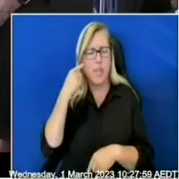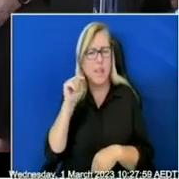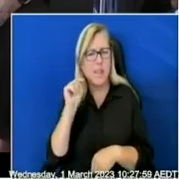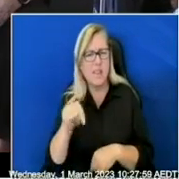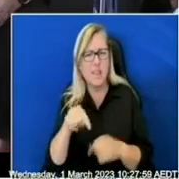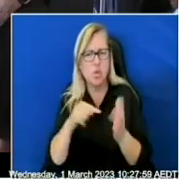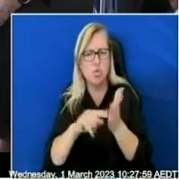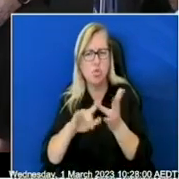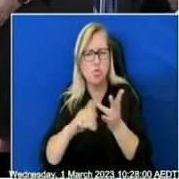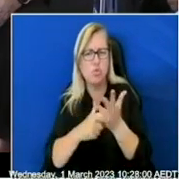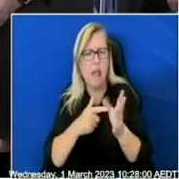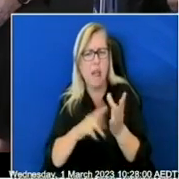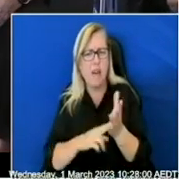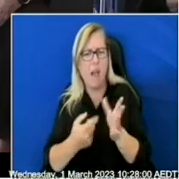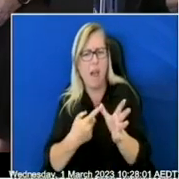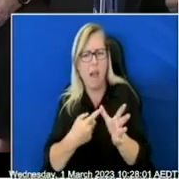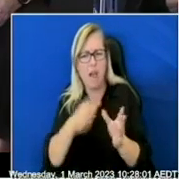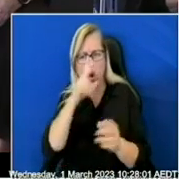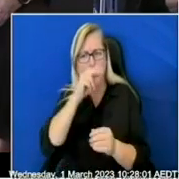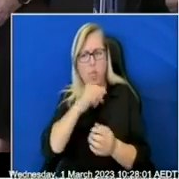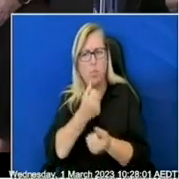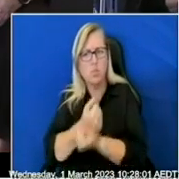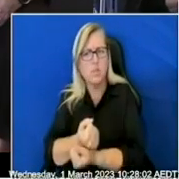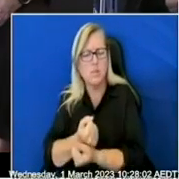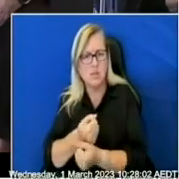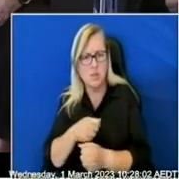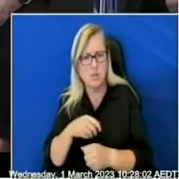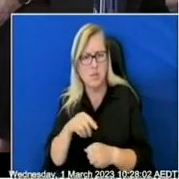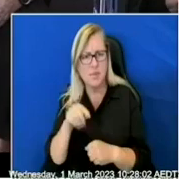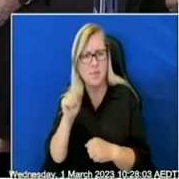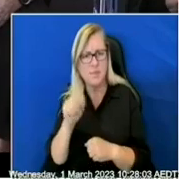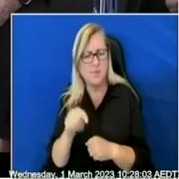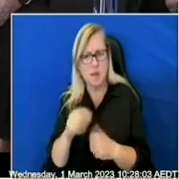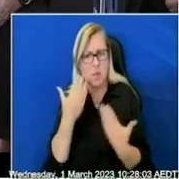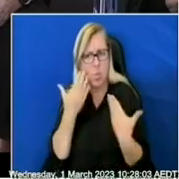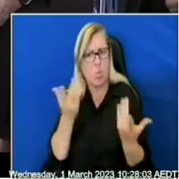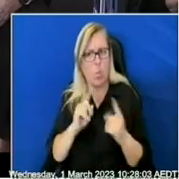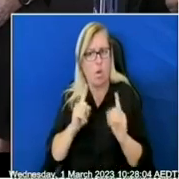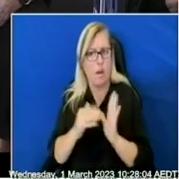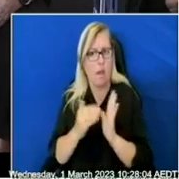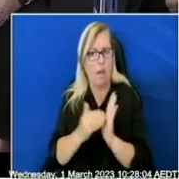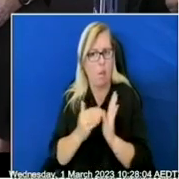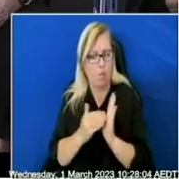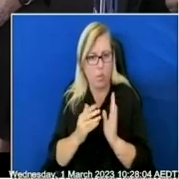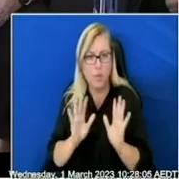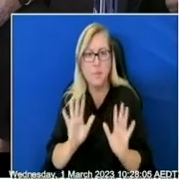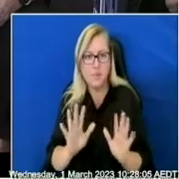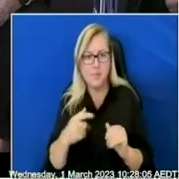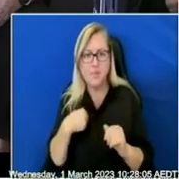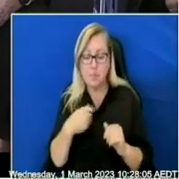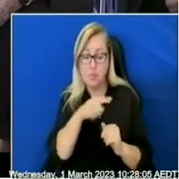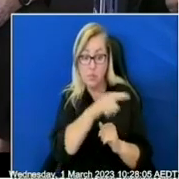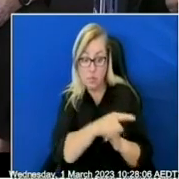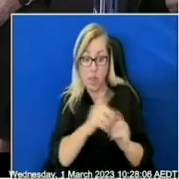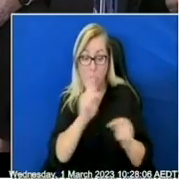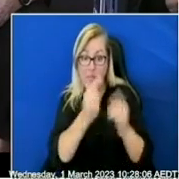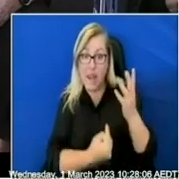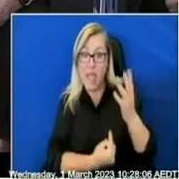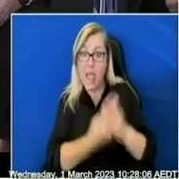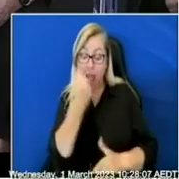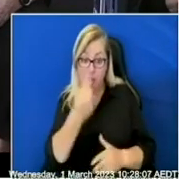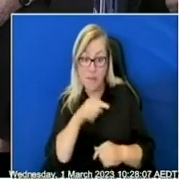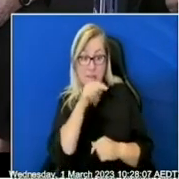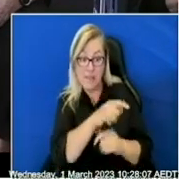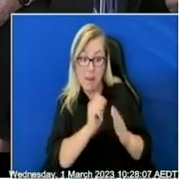kids. Yeah. And then they were separated there from the baby brother, which was